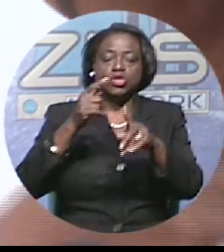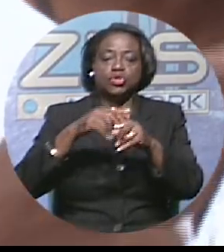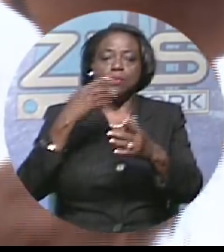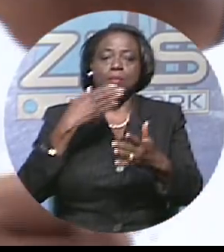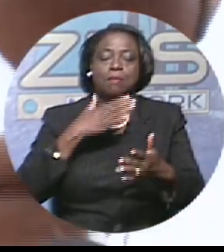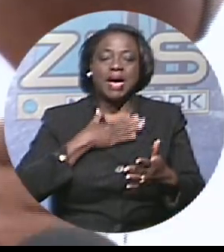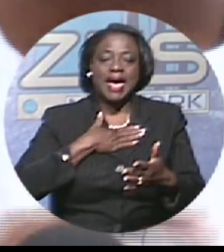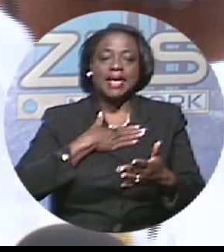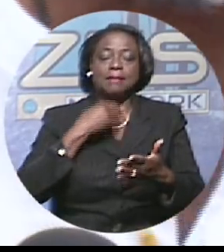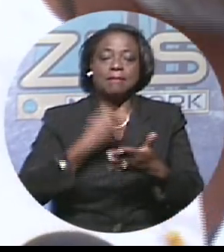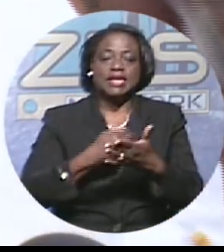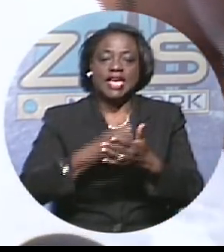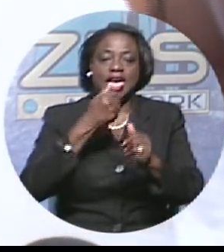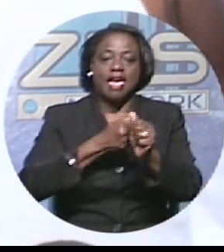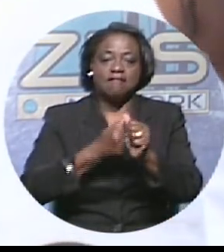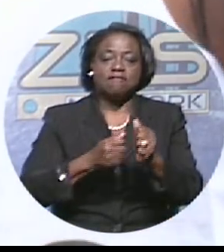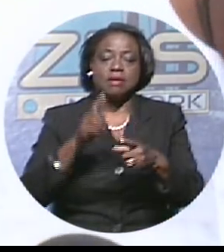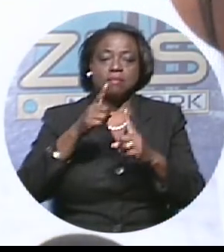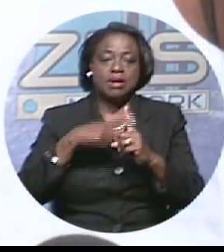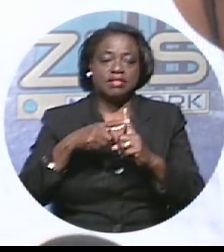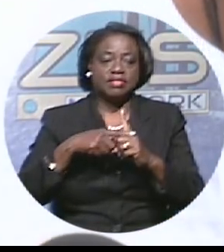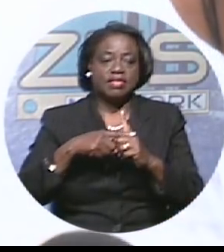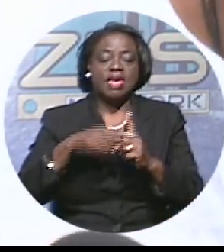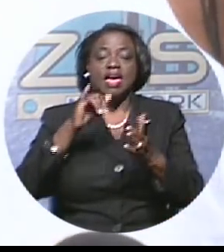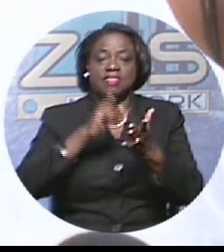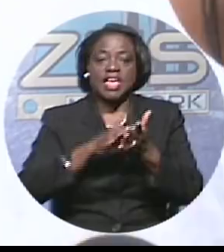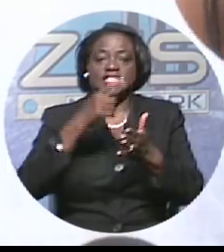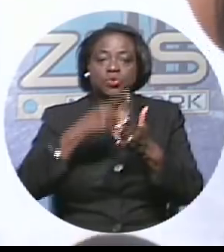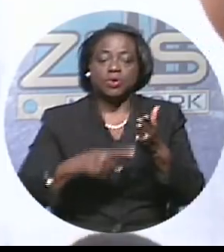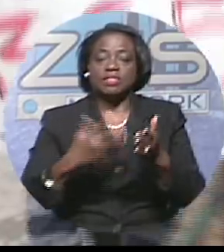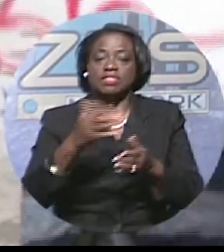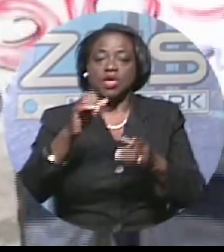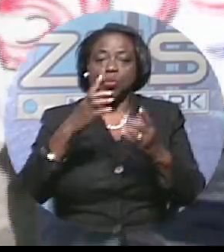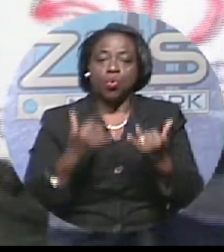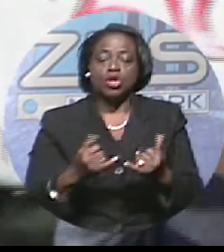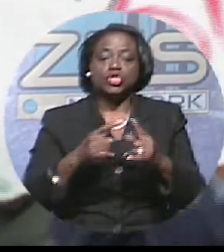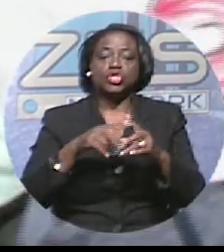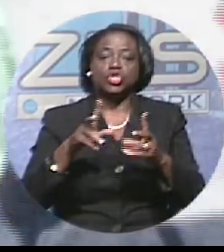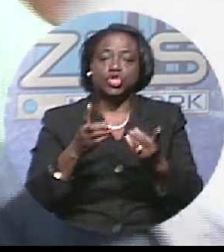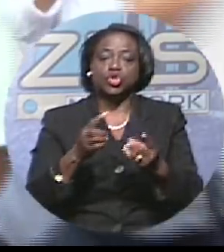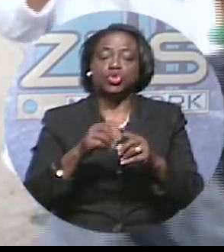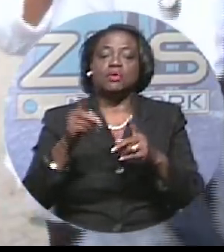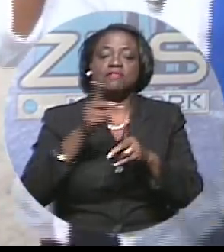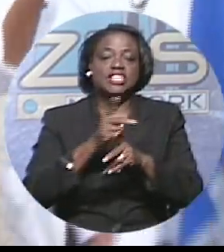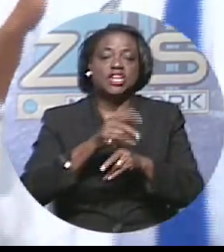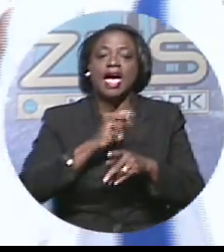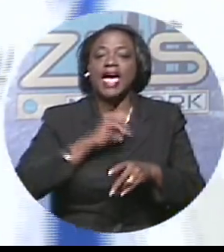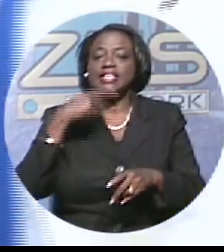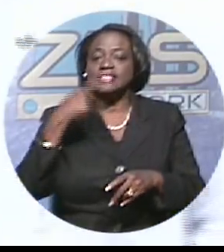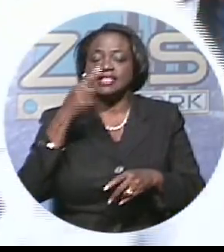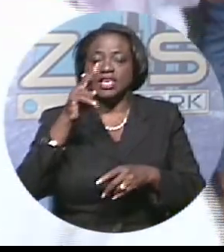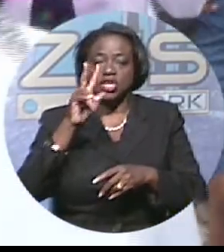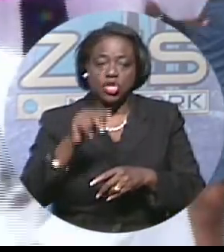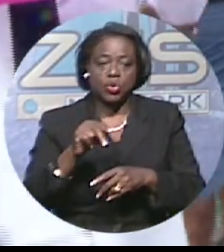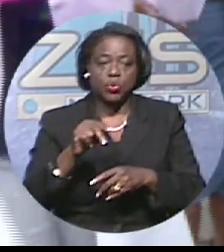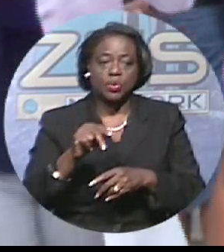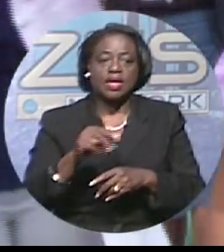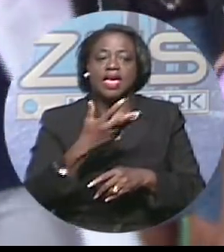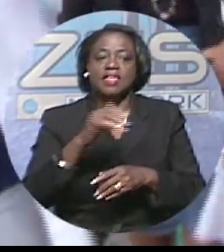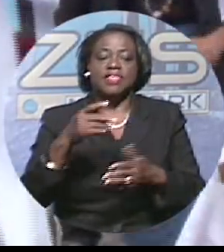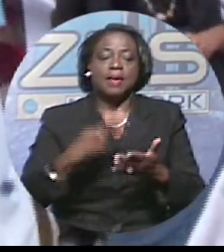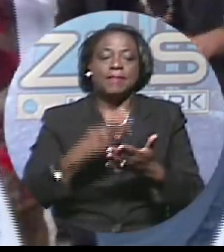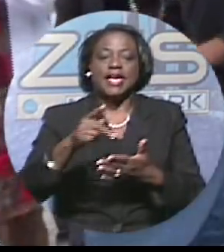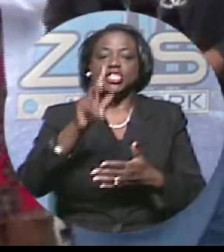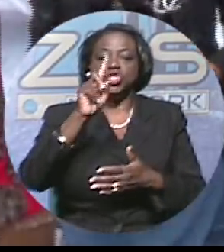want to do to us as professionals. Today, we say no. It is claimed that interns are reportedly paid $27,000